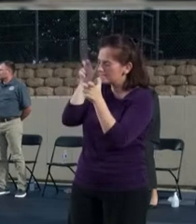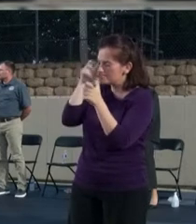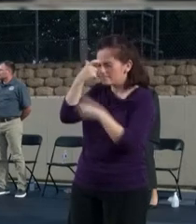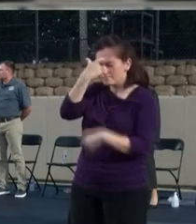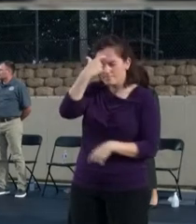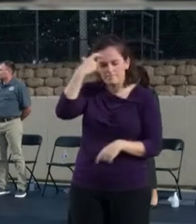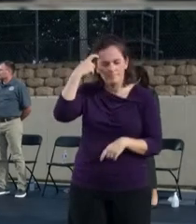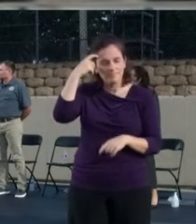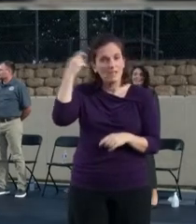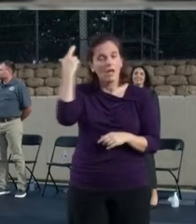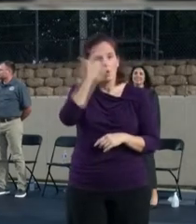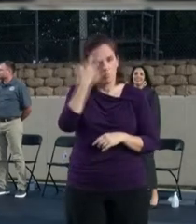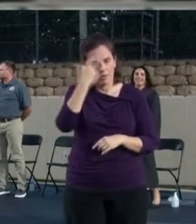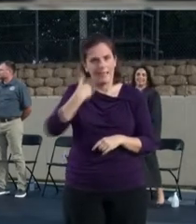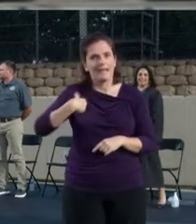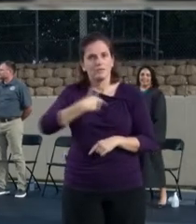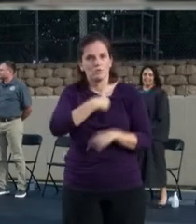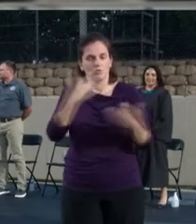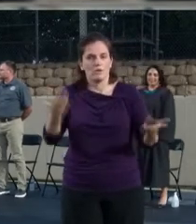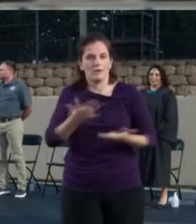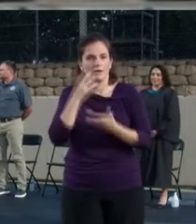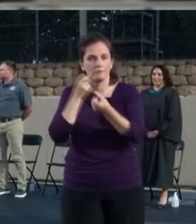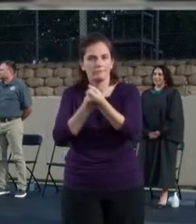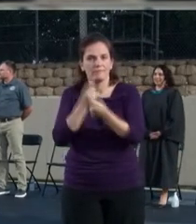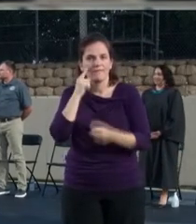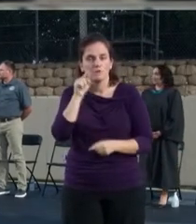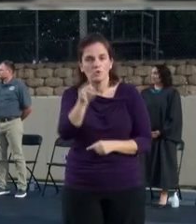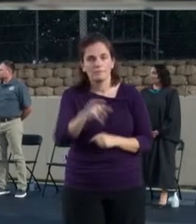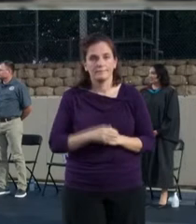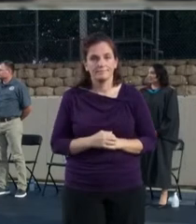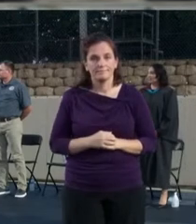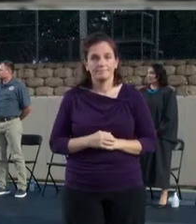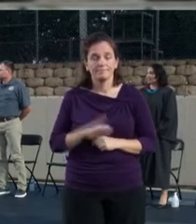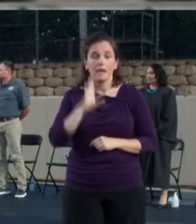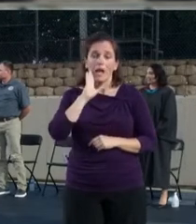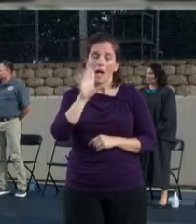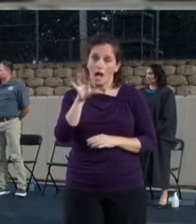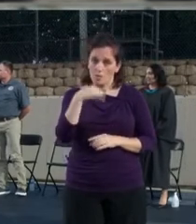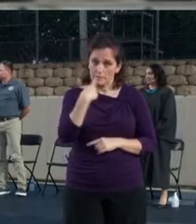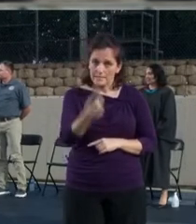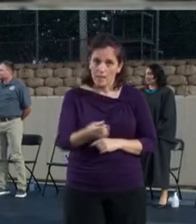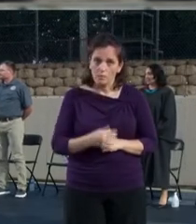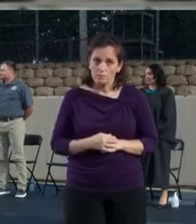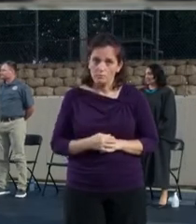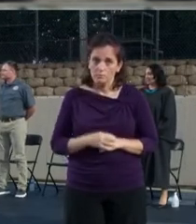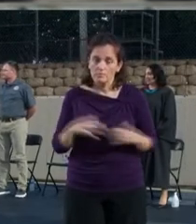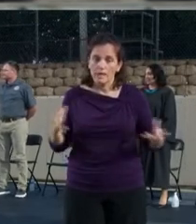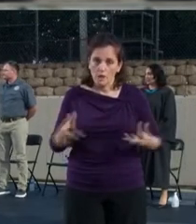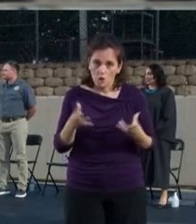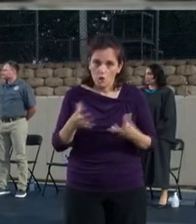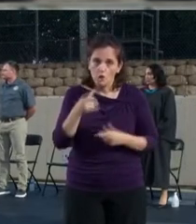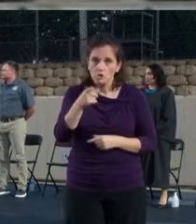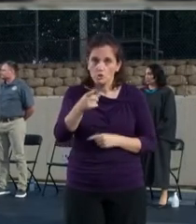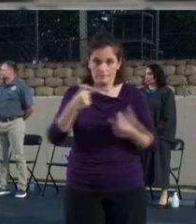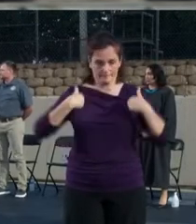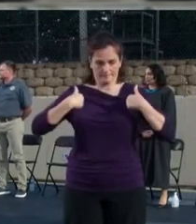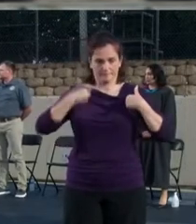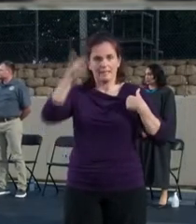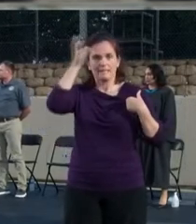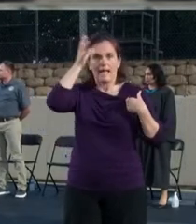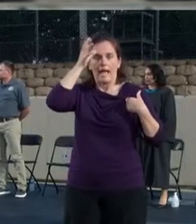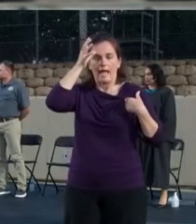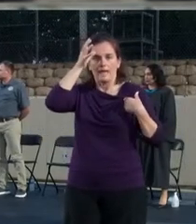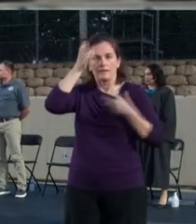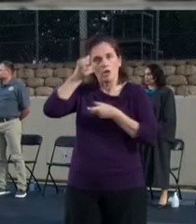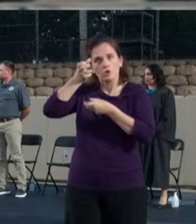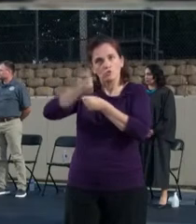and realize that we're always here for you. I would tell you this and encourage you as a dad to